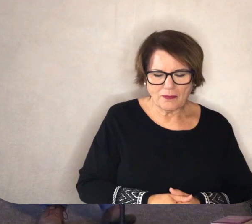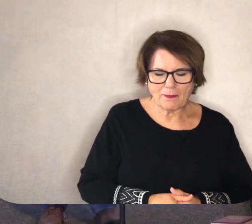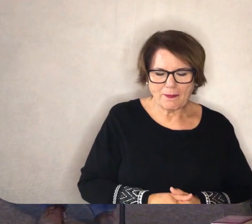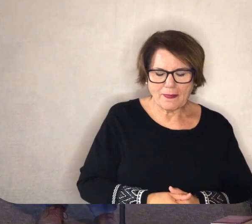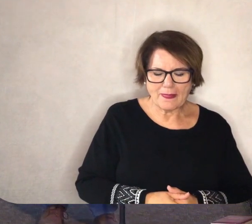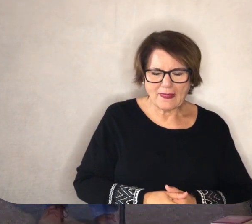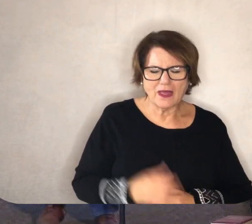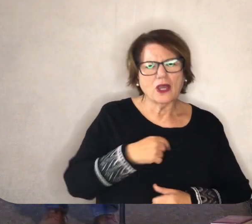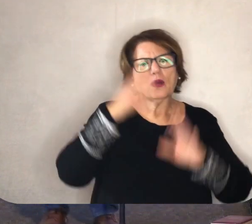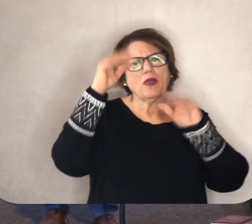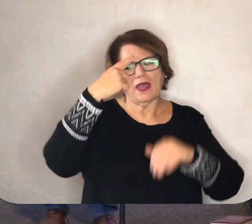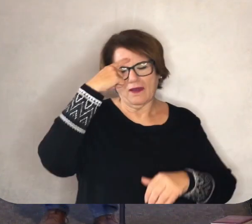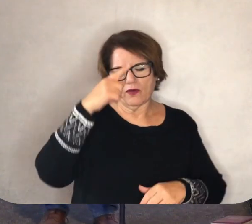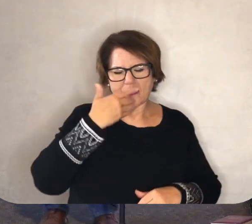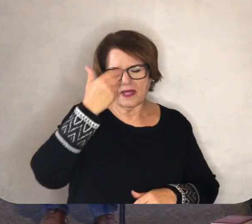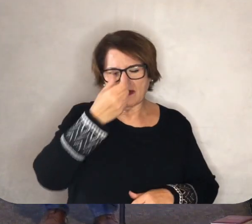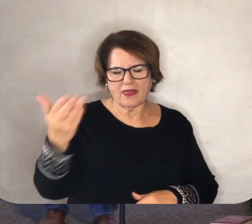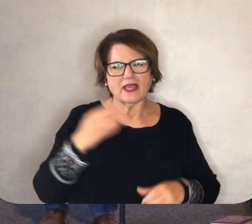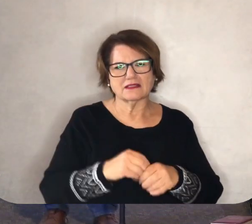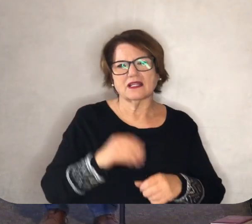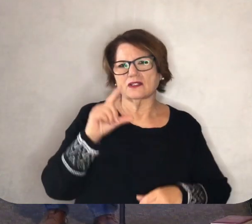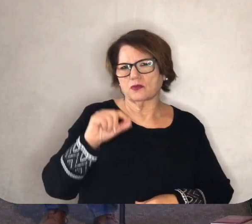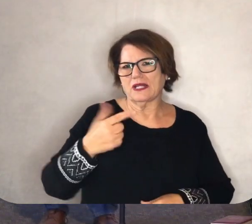We hope for better things in